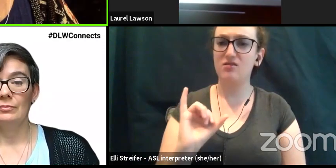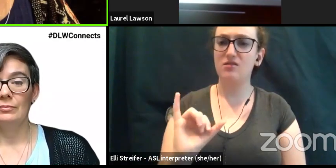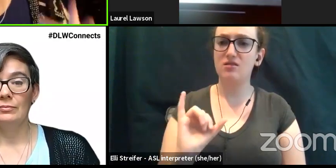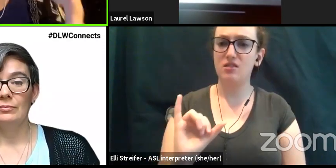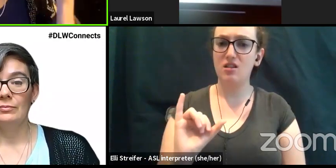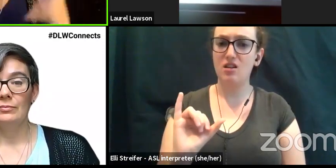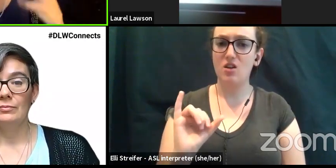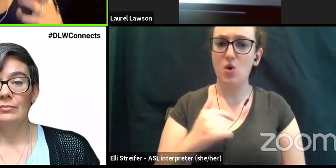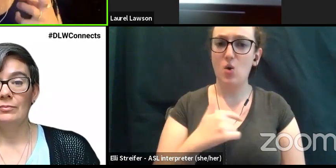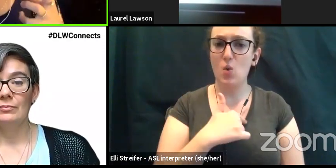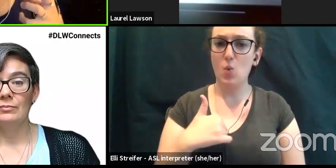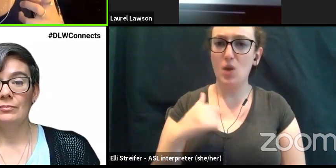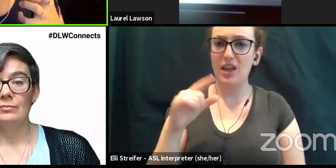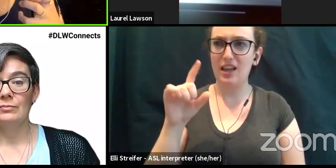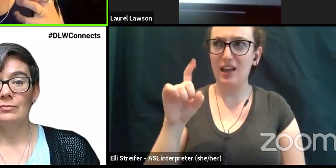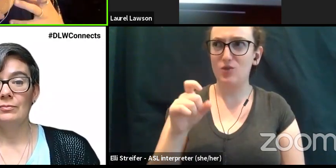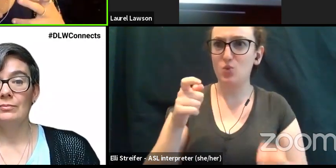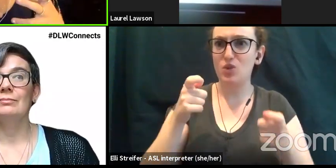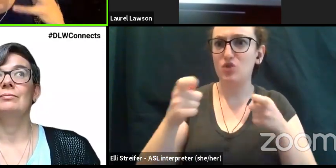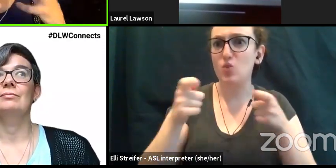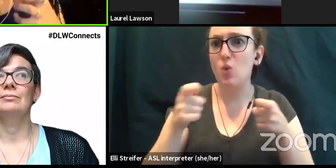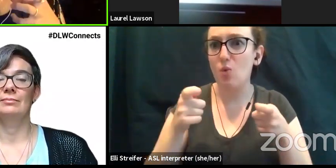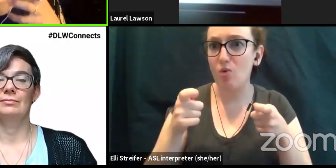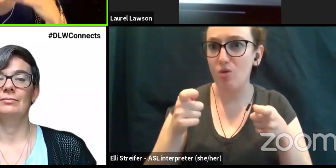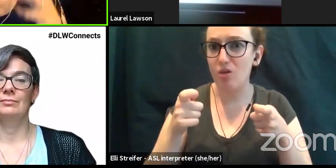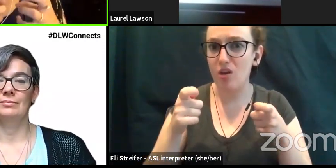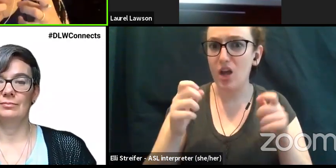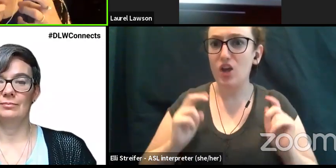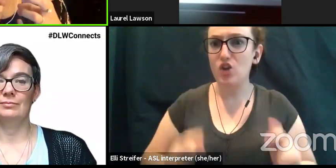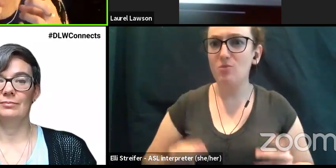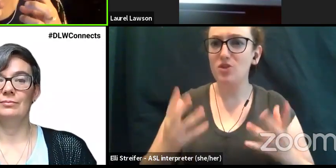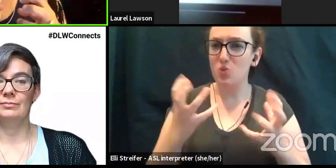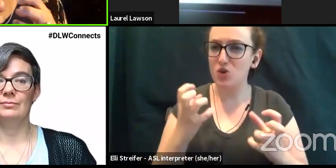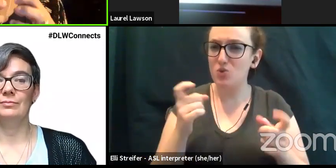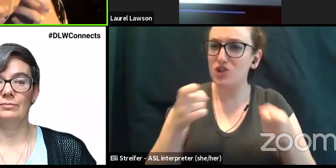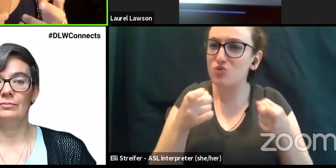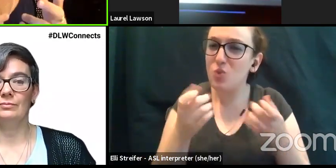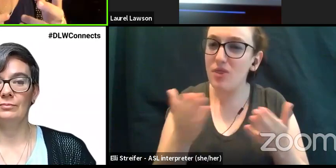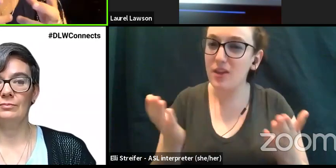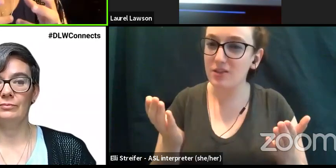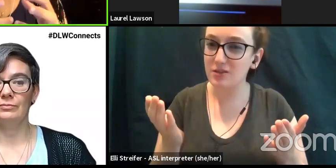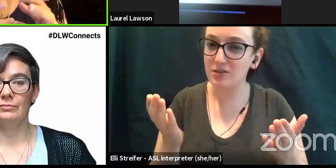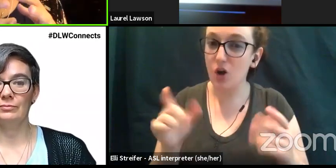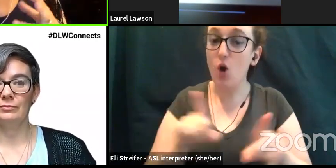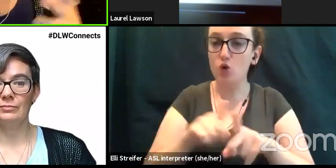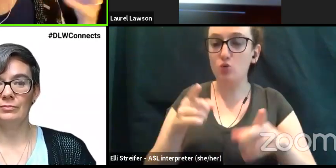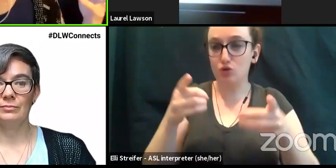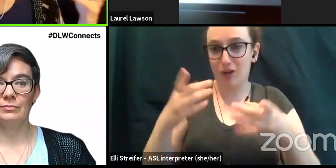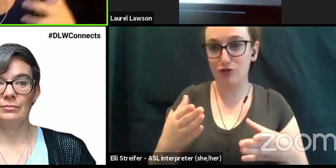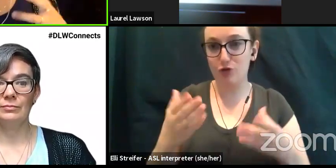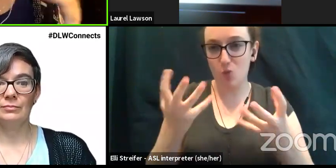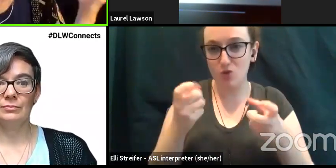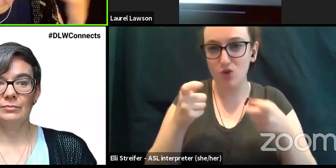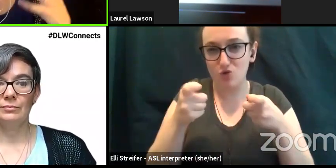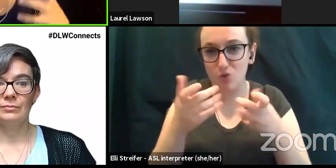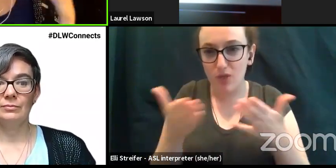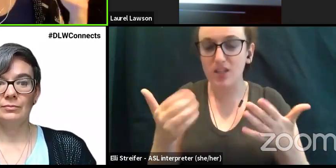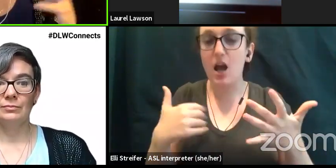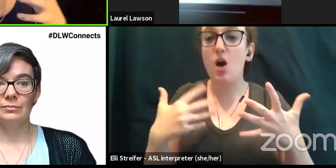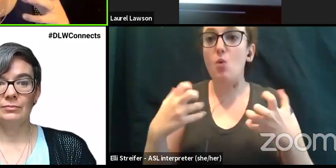our need to control, like our jump to try and control things, especially as a theater director. You know, I want the lighting